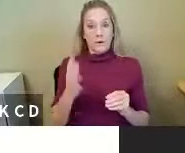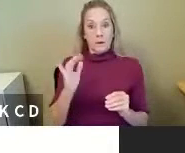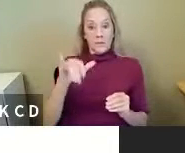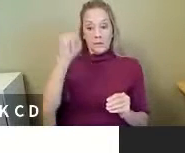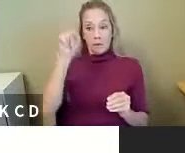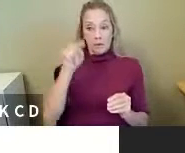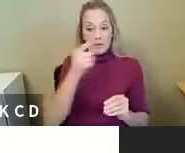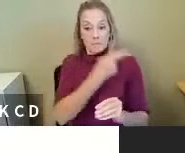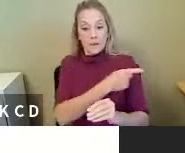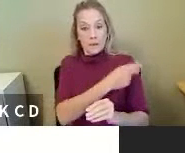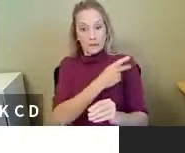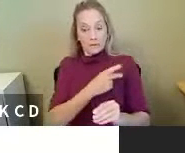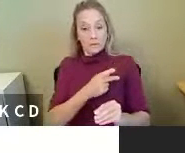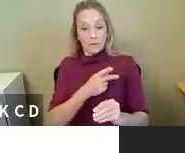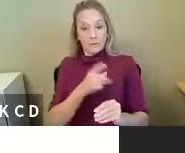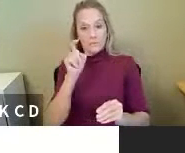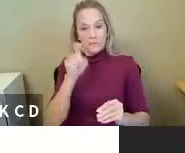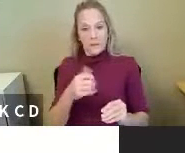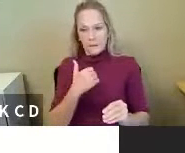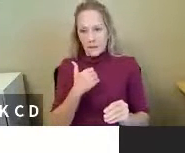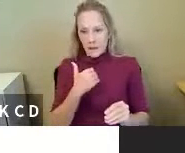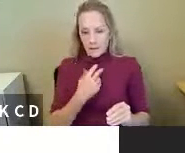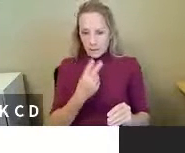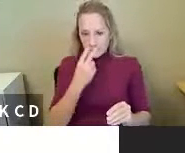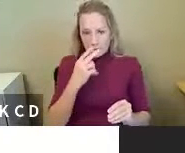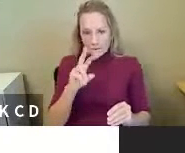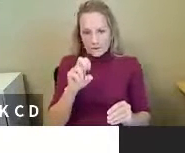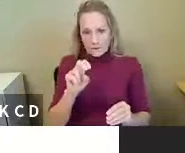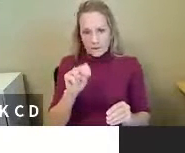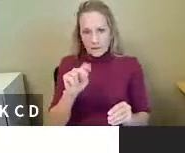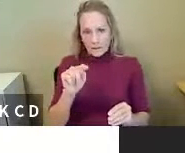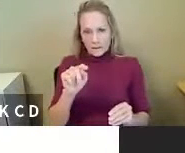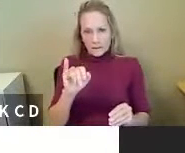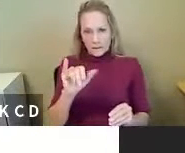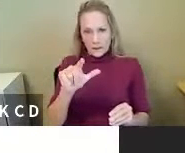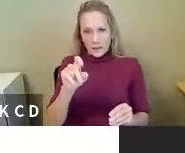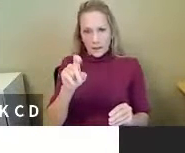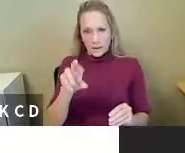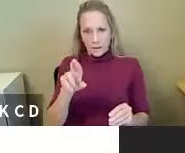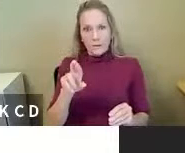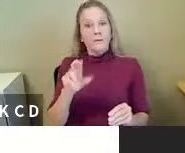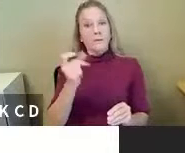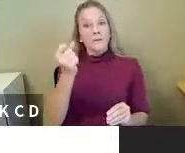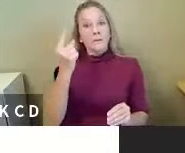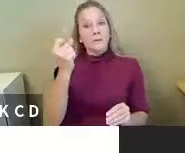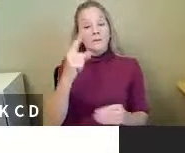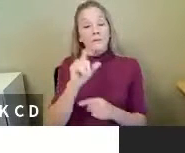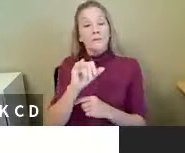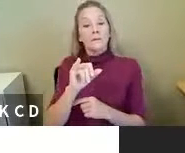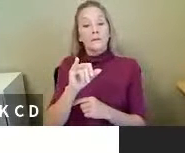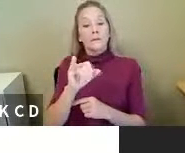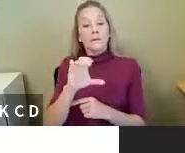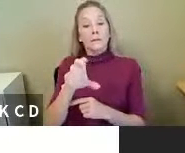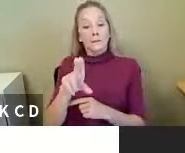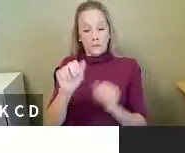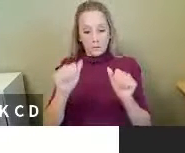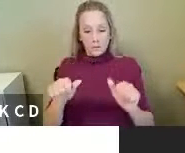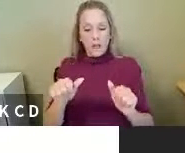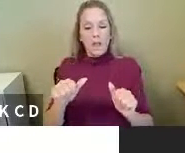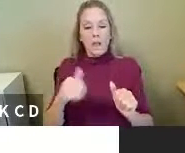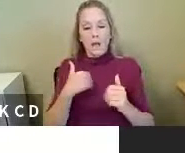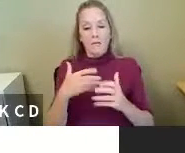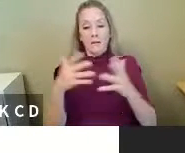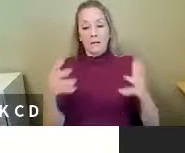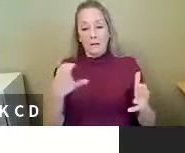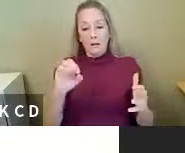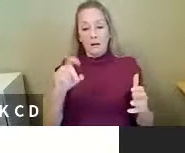were on a ventilator. And understand that you can be in an intensive care unit on a lot of oxygen, but not necessarily